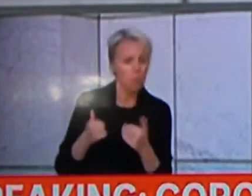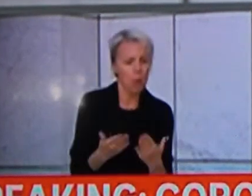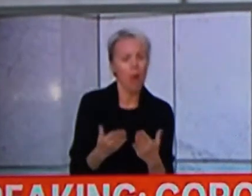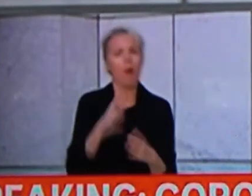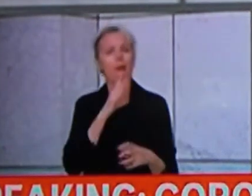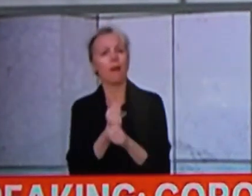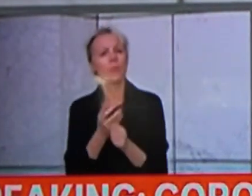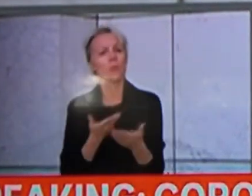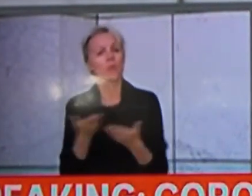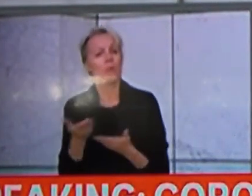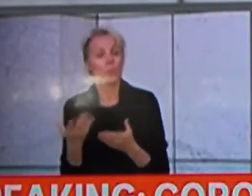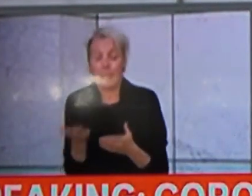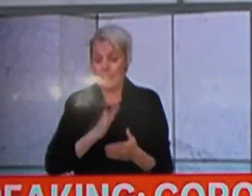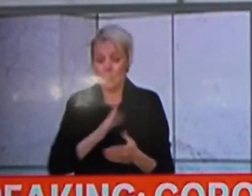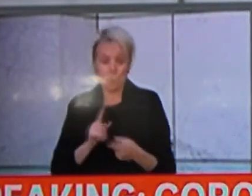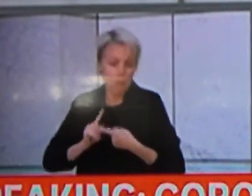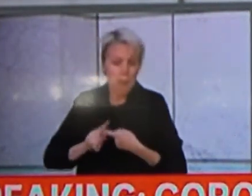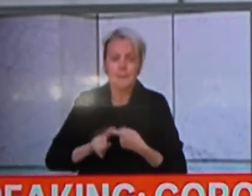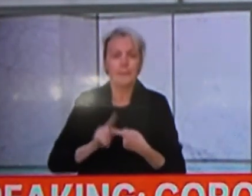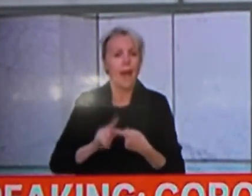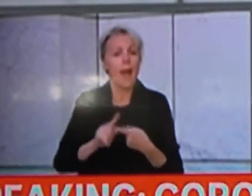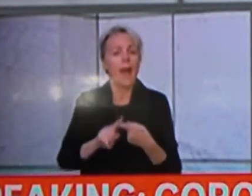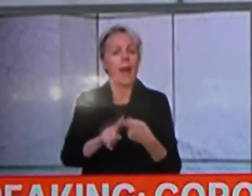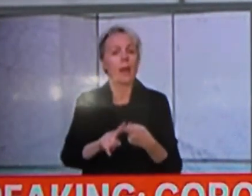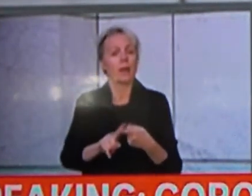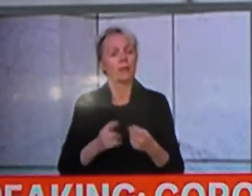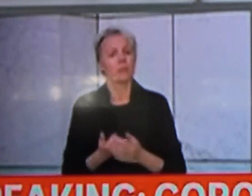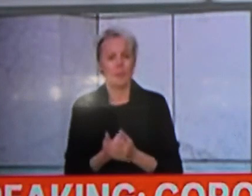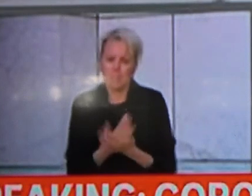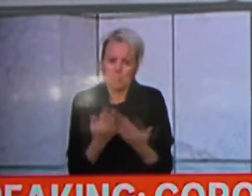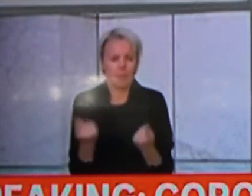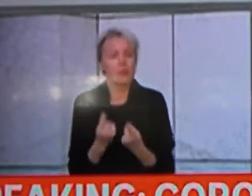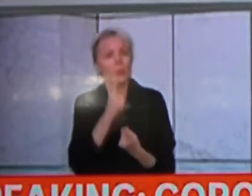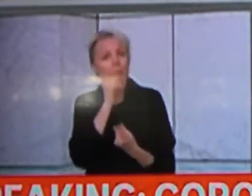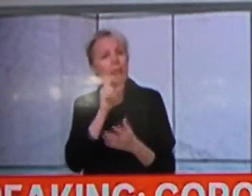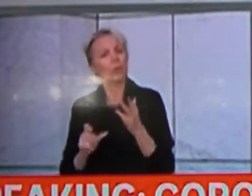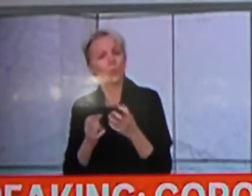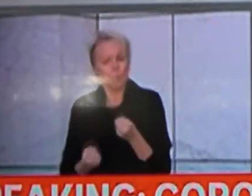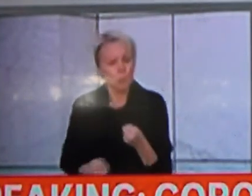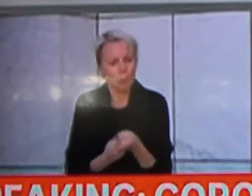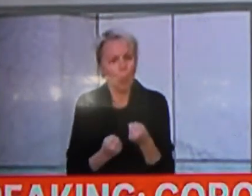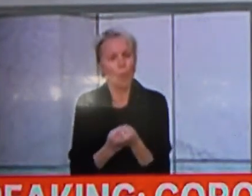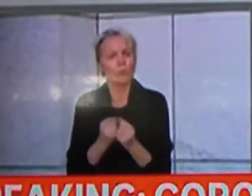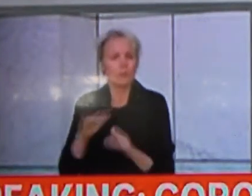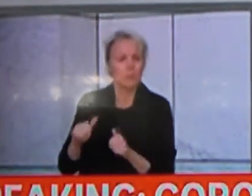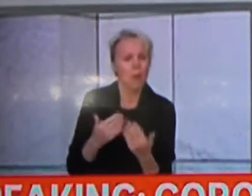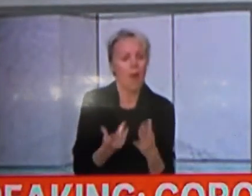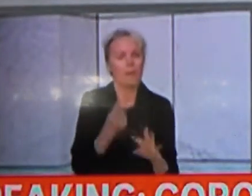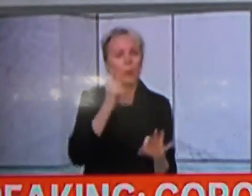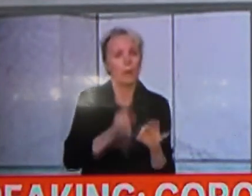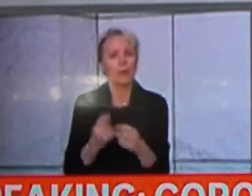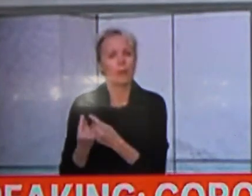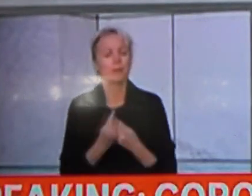be maintained, and there are very sensible and rather conventional things we can do to support the supply. There are